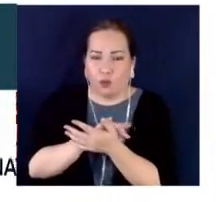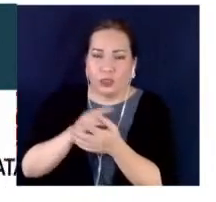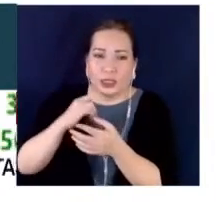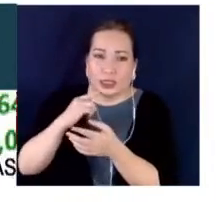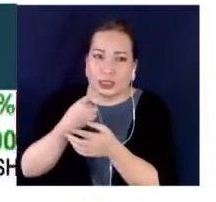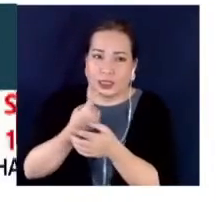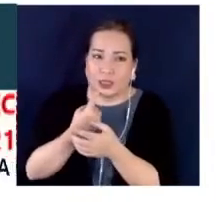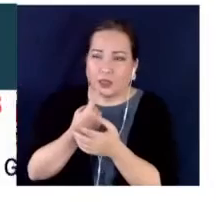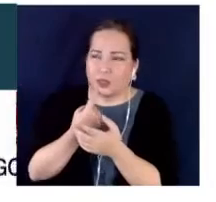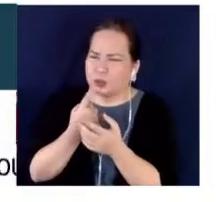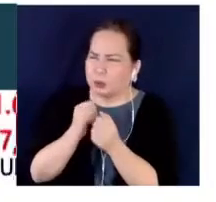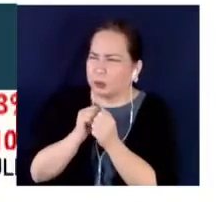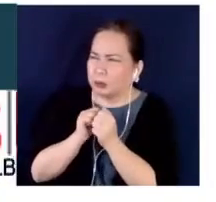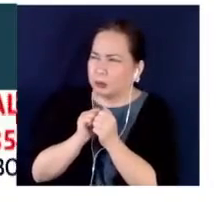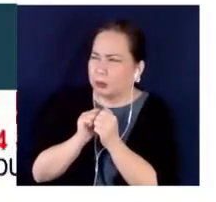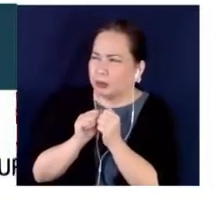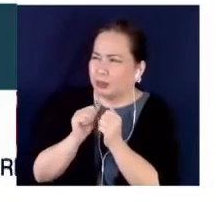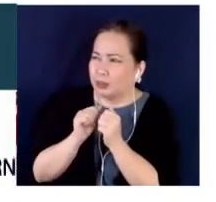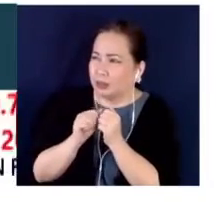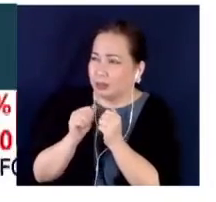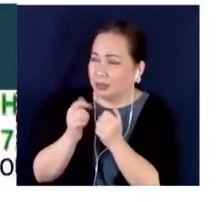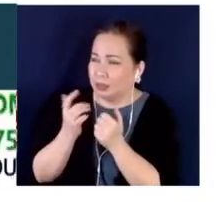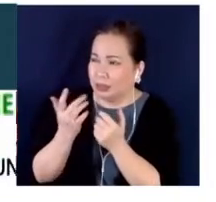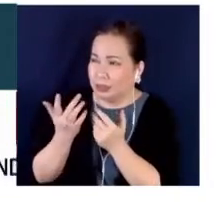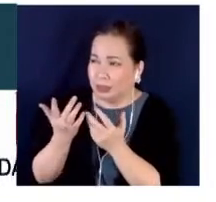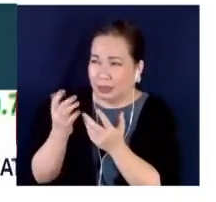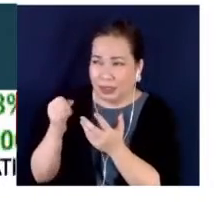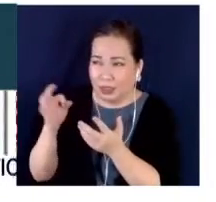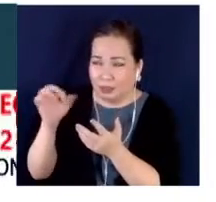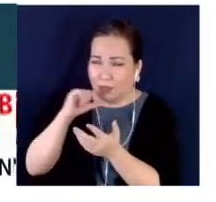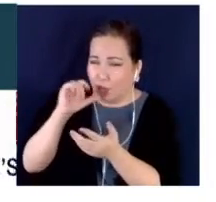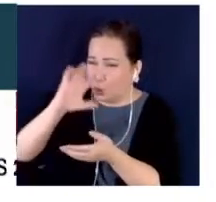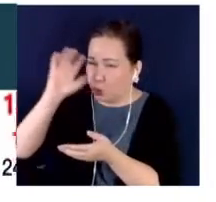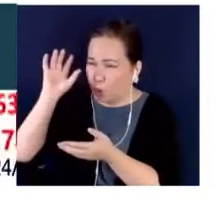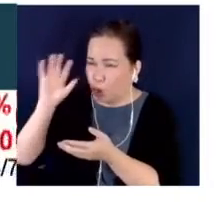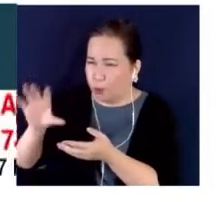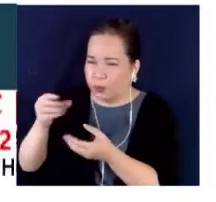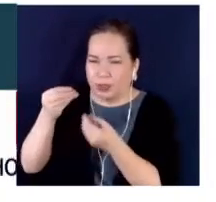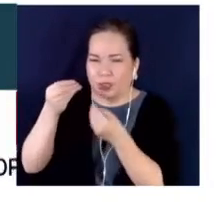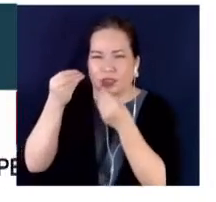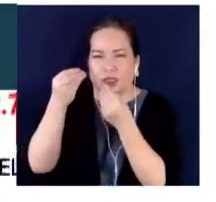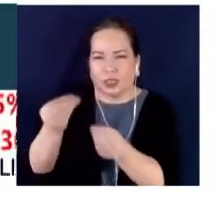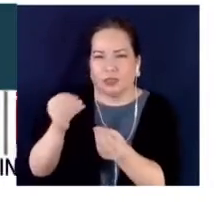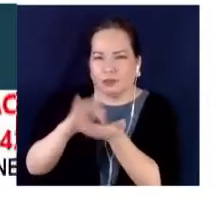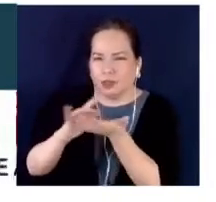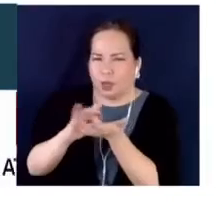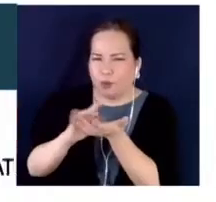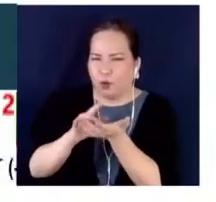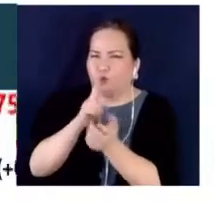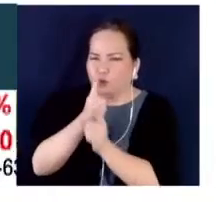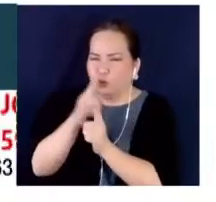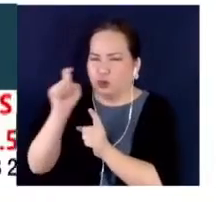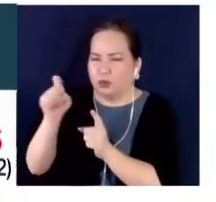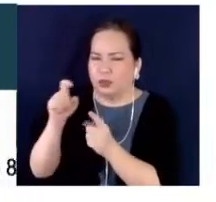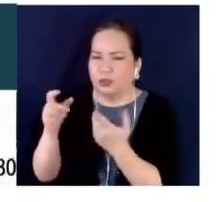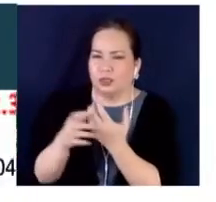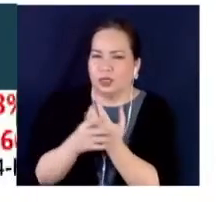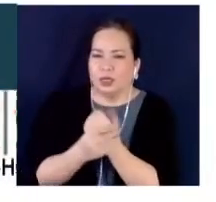what's the end scenario there if you don't get the stock when you need it?